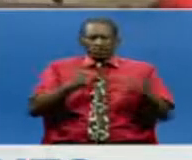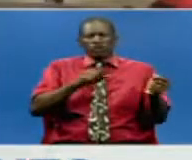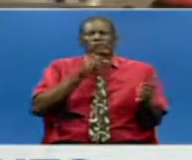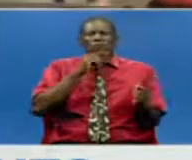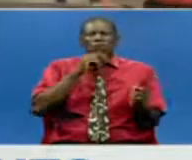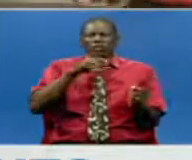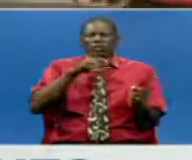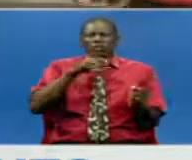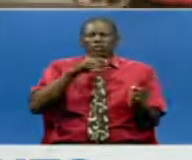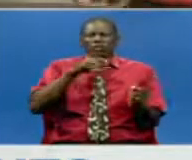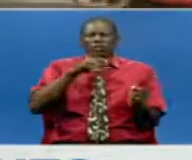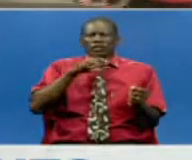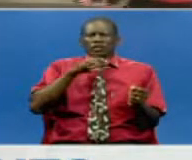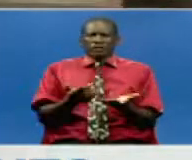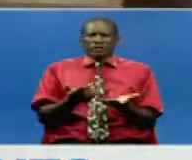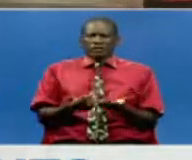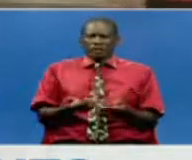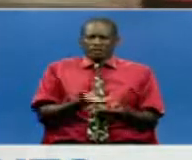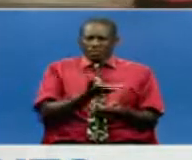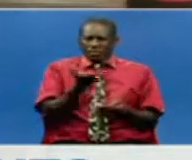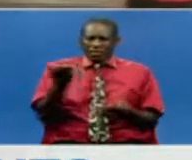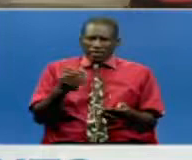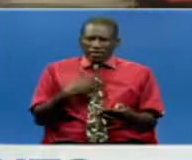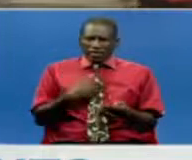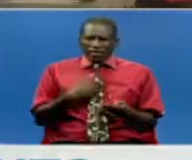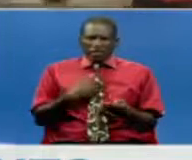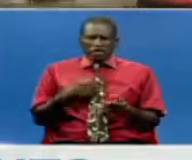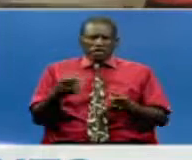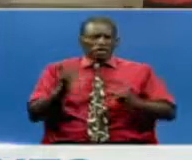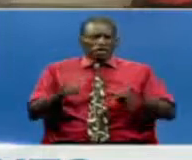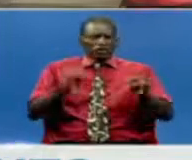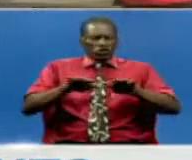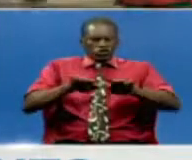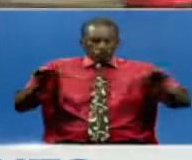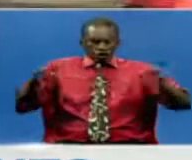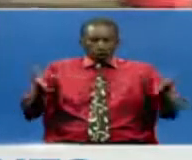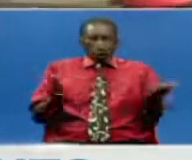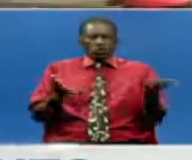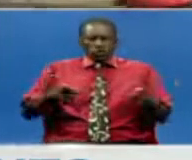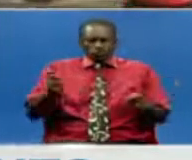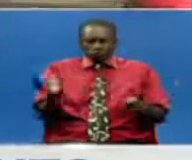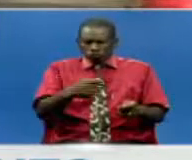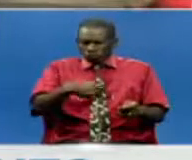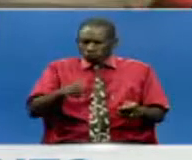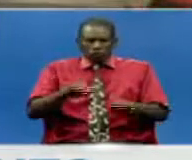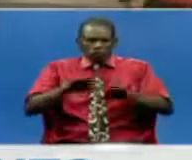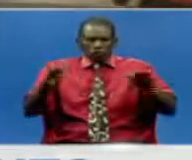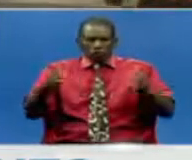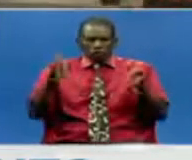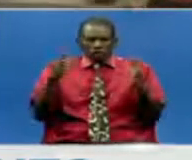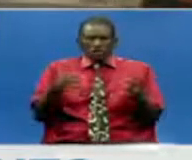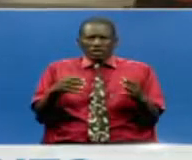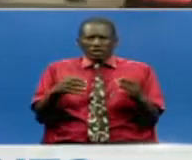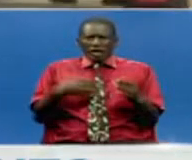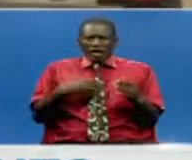that they had no tables and nowhere to play from. Then I began with